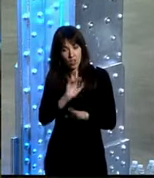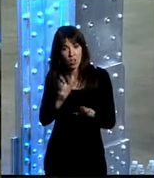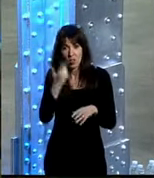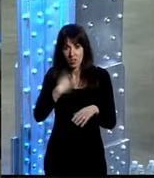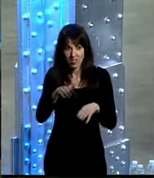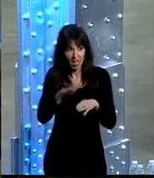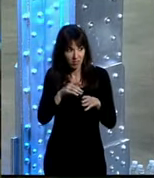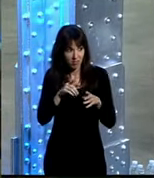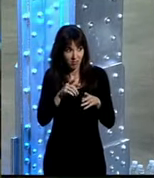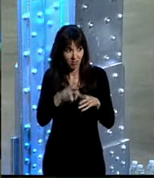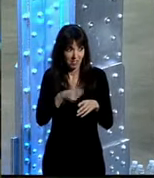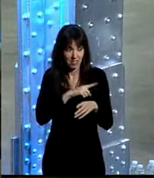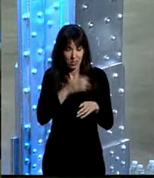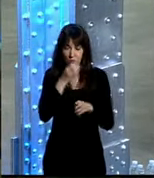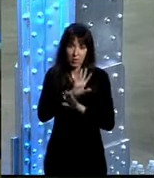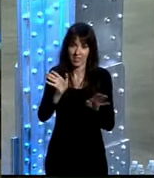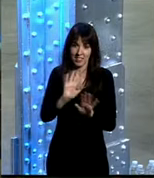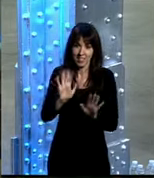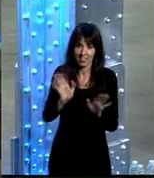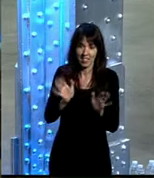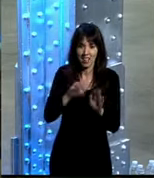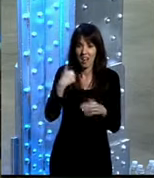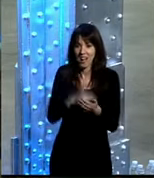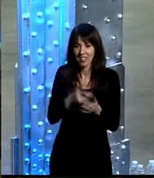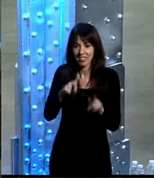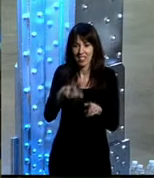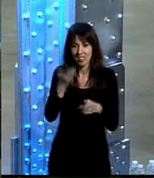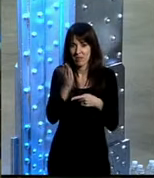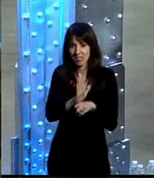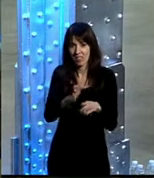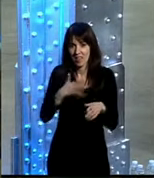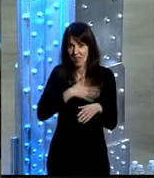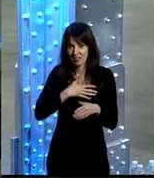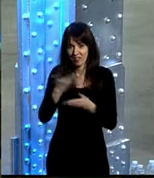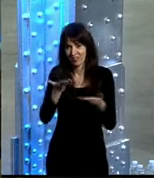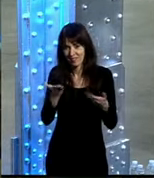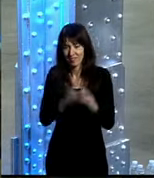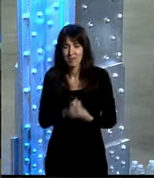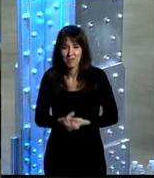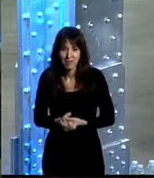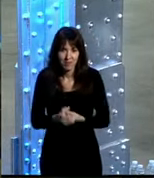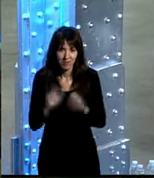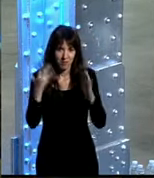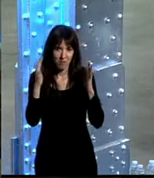Well, and that's it? No more time? Well, then, that's it. That's my presentation, and thank you.